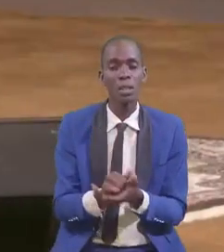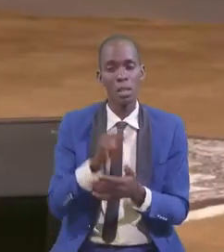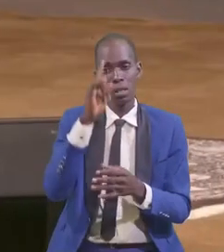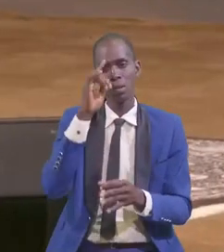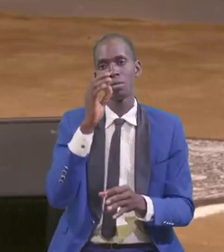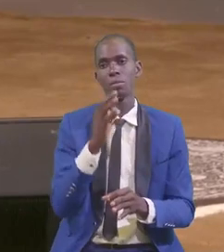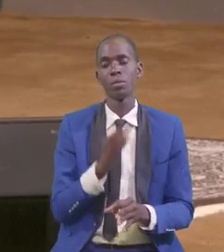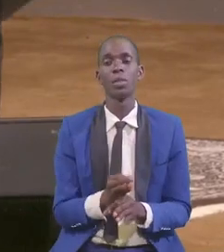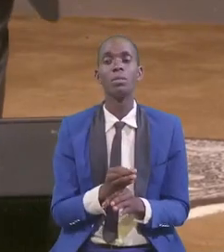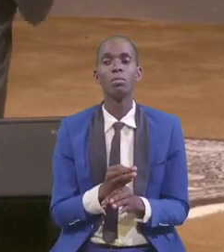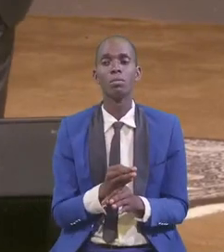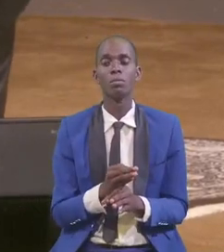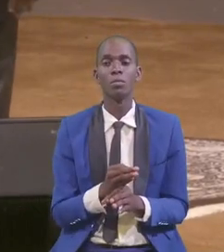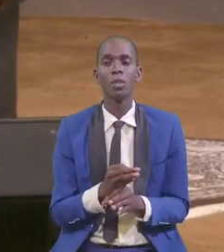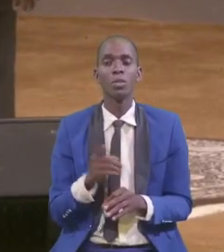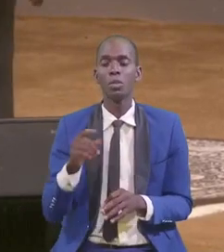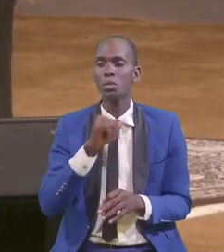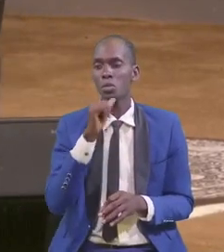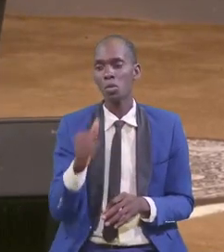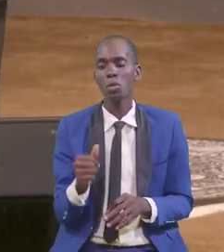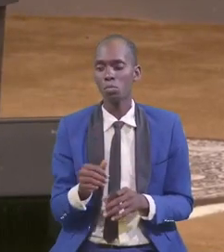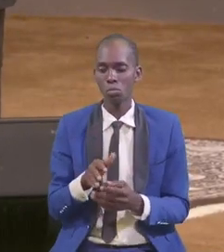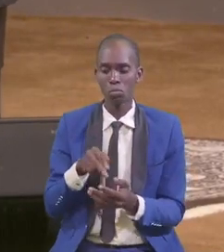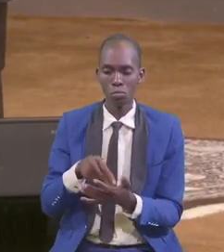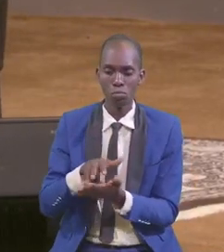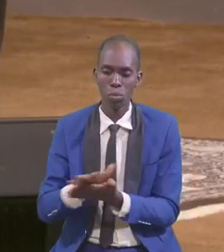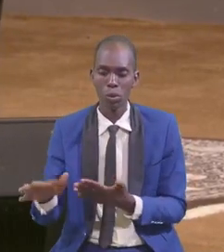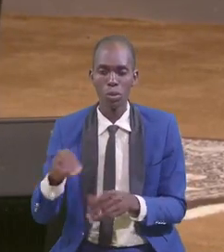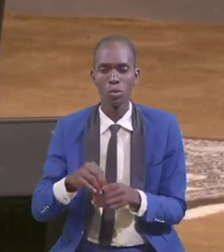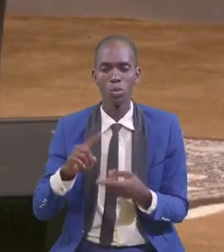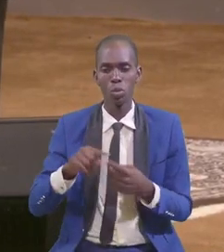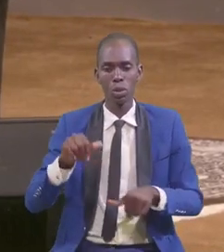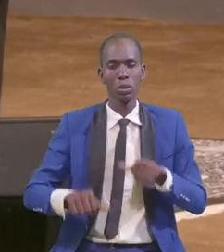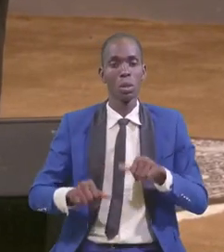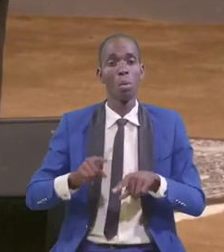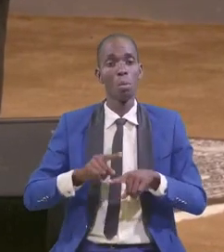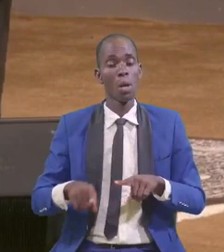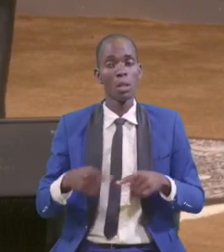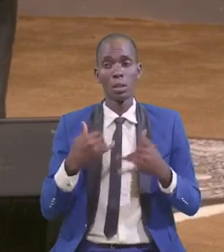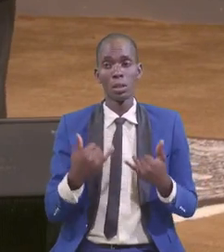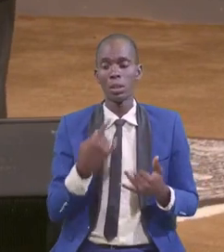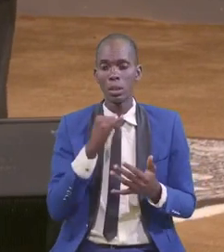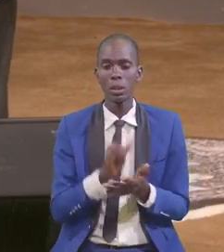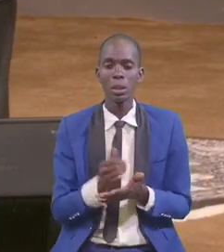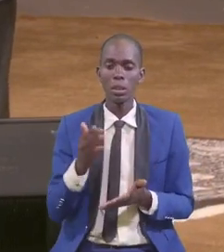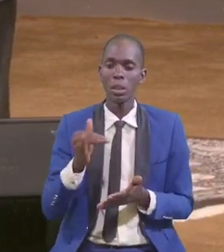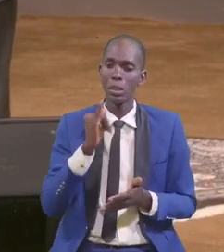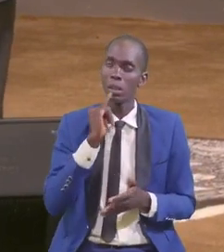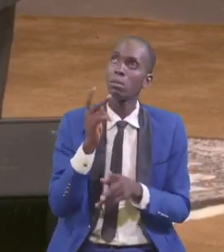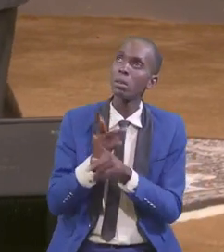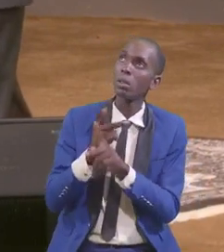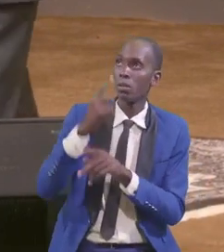faith. You didn't slip away into unbelief. Now you say, there's laid up for me a crown